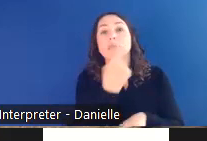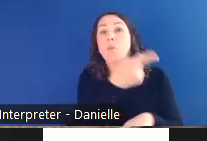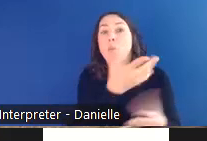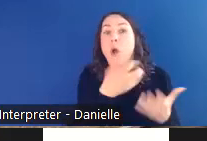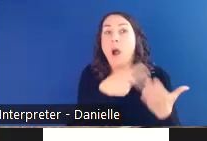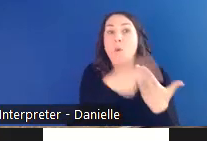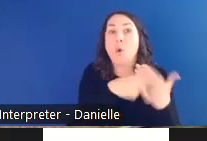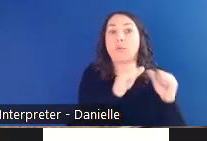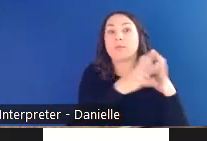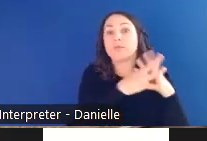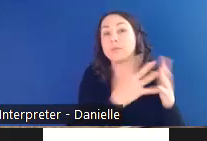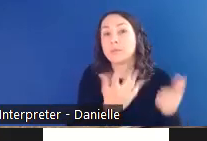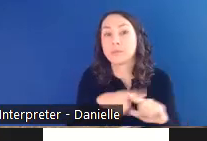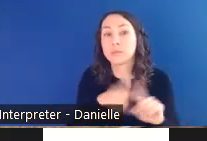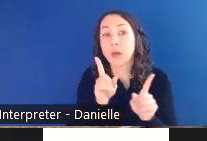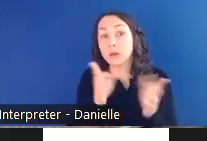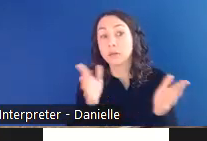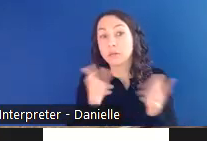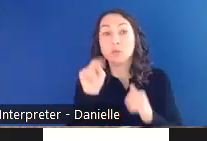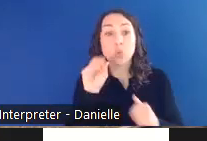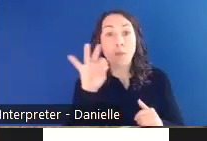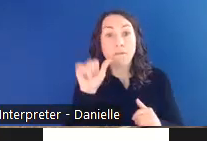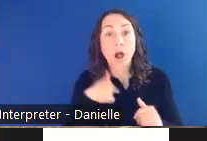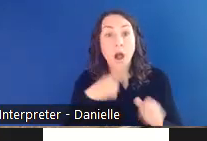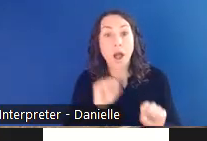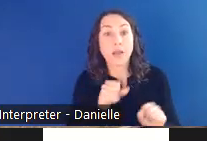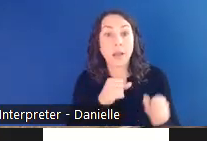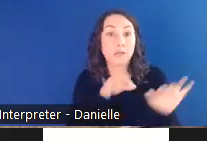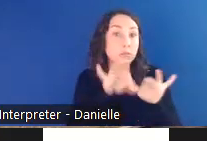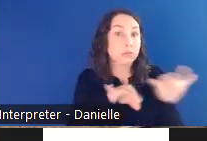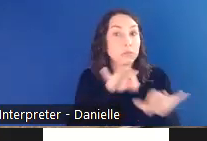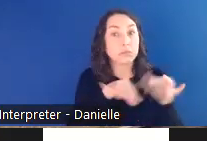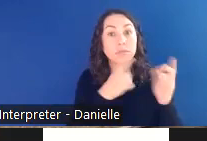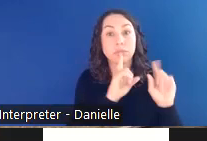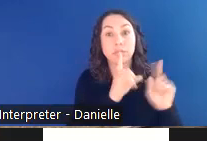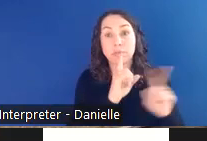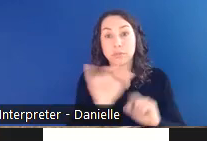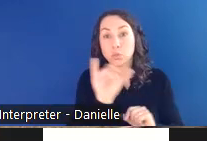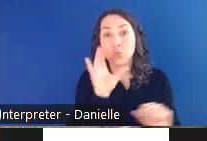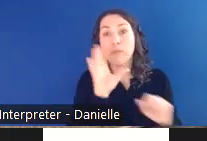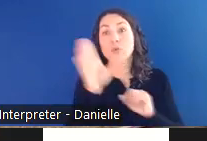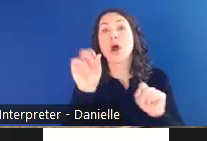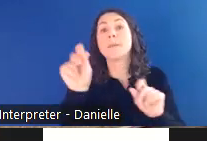So glad to speak with you about the NOFA as well. Future opportunities there.